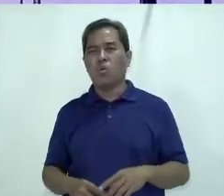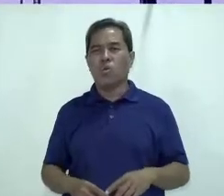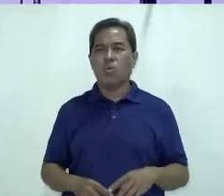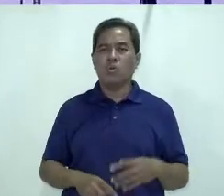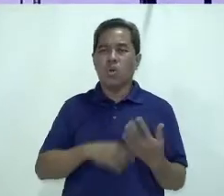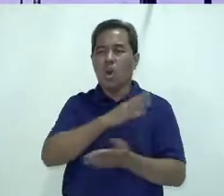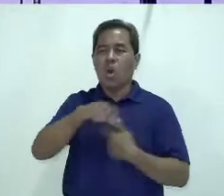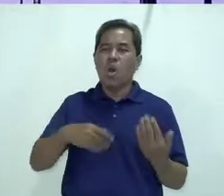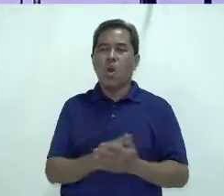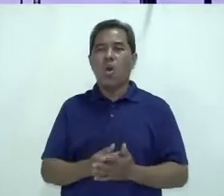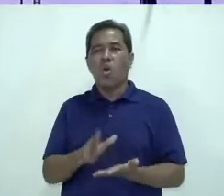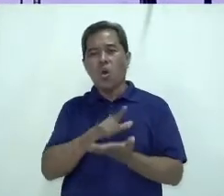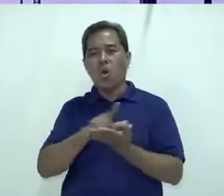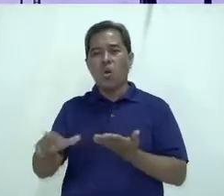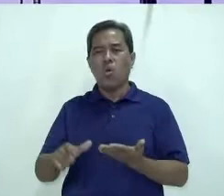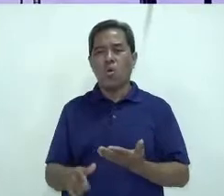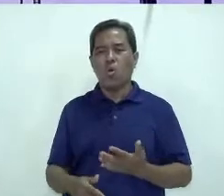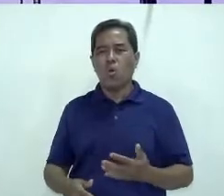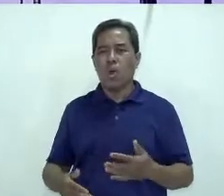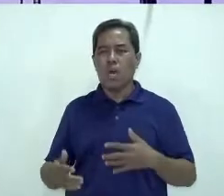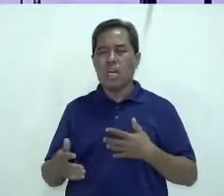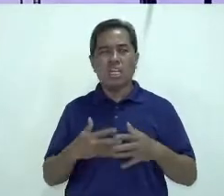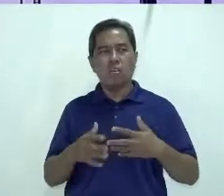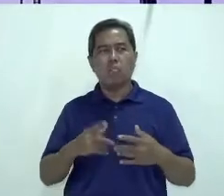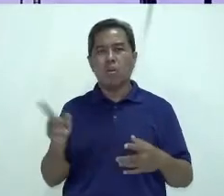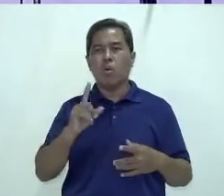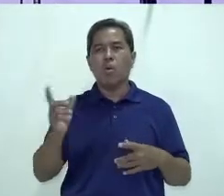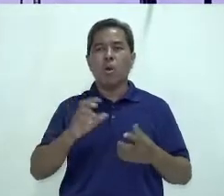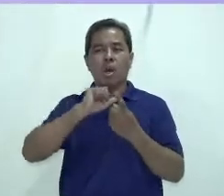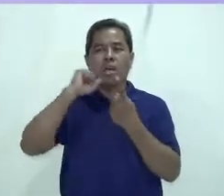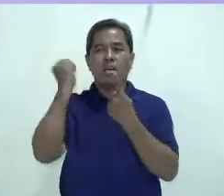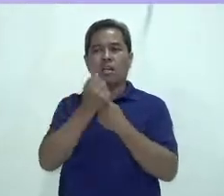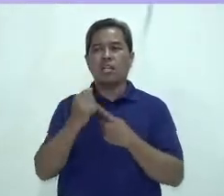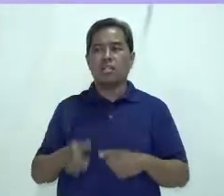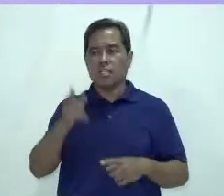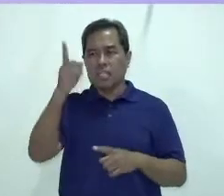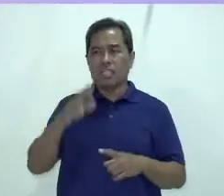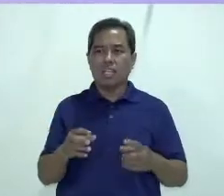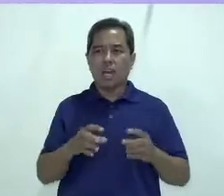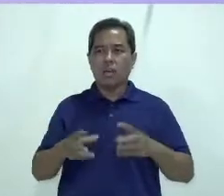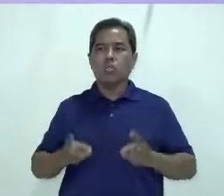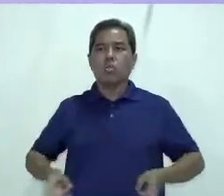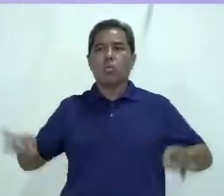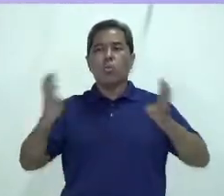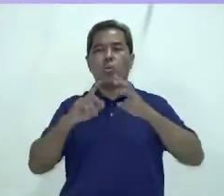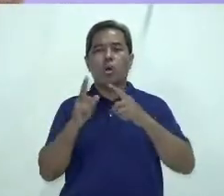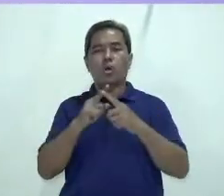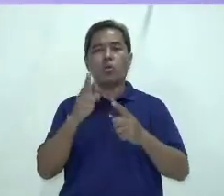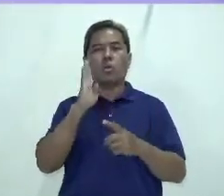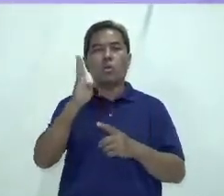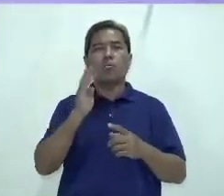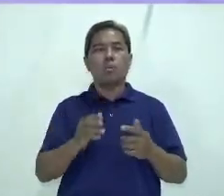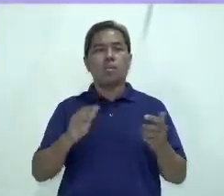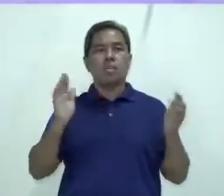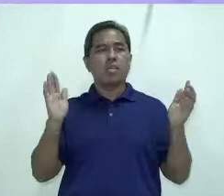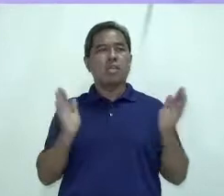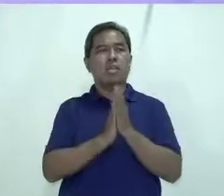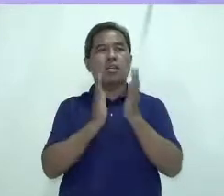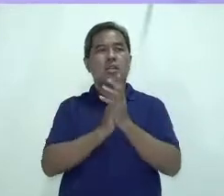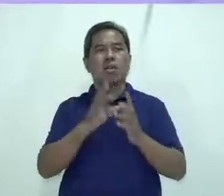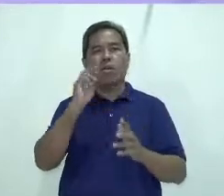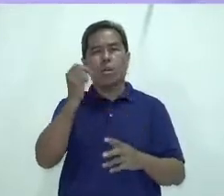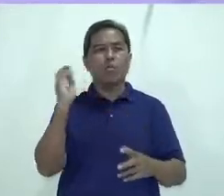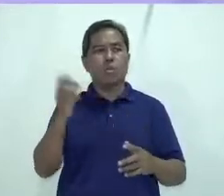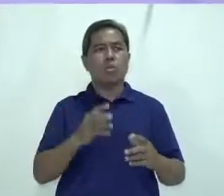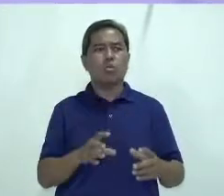a week, regardless of the circumstances in the situation, God is worthy to be praised. And when we choose to praise